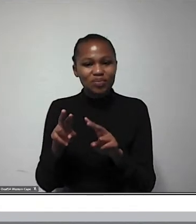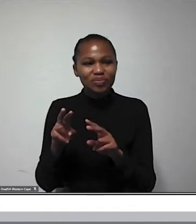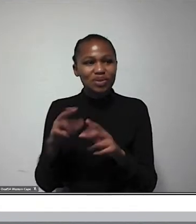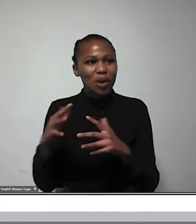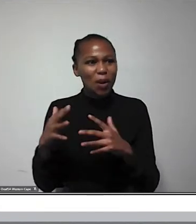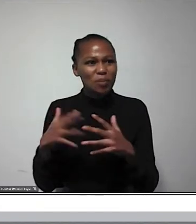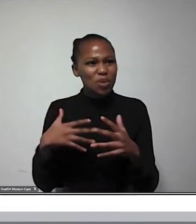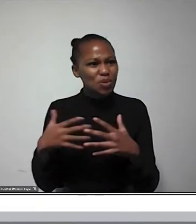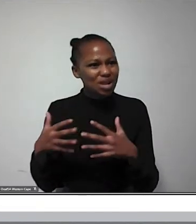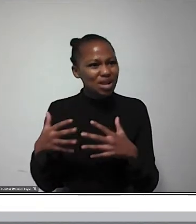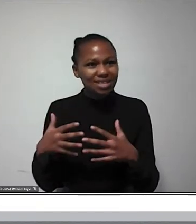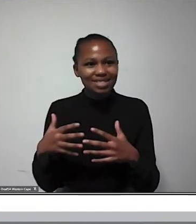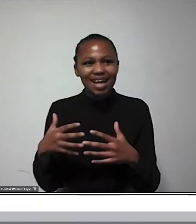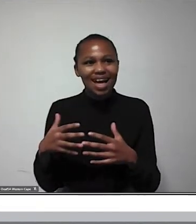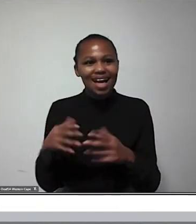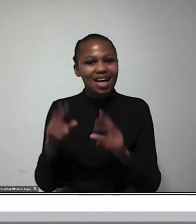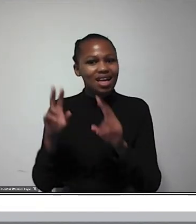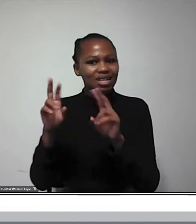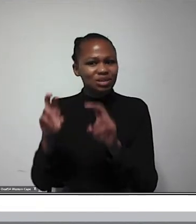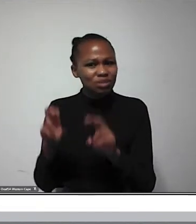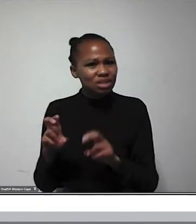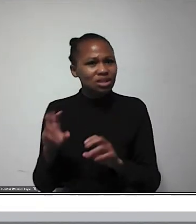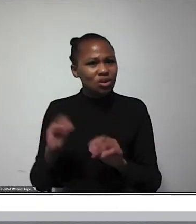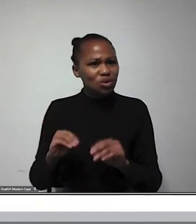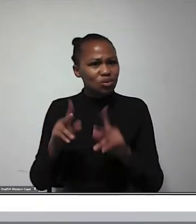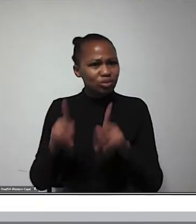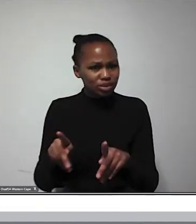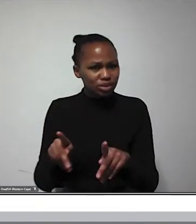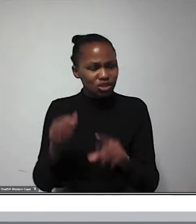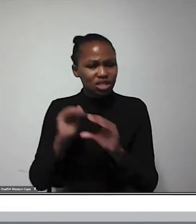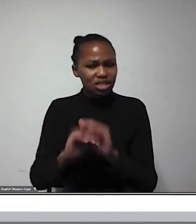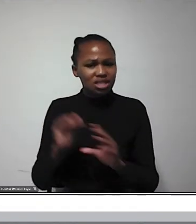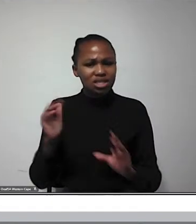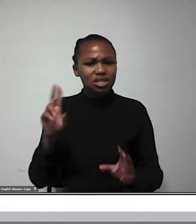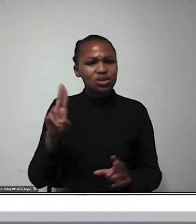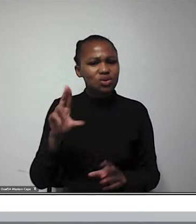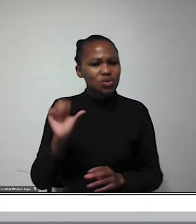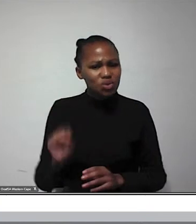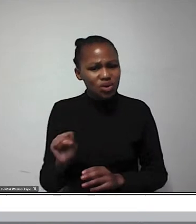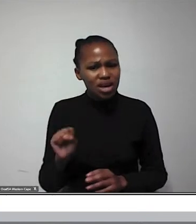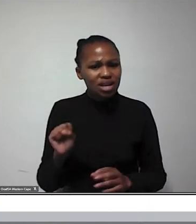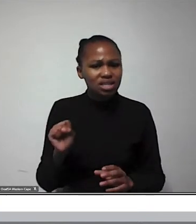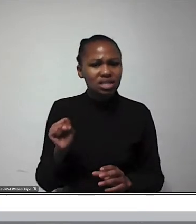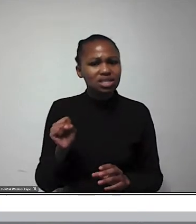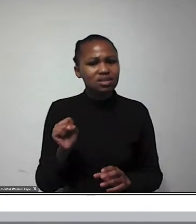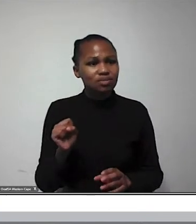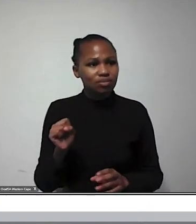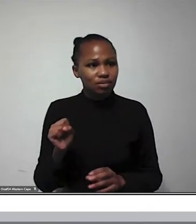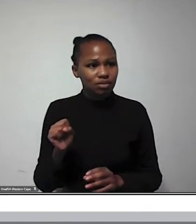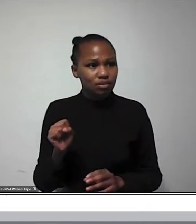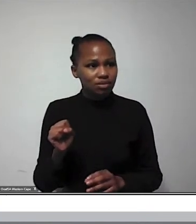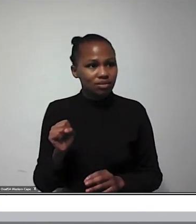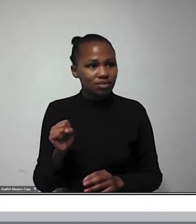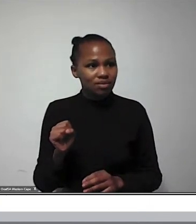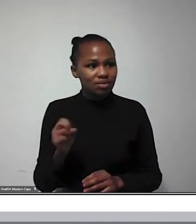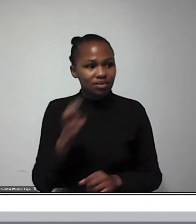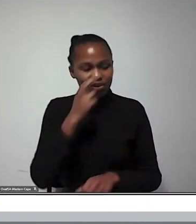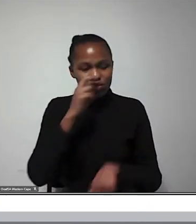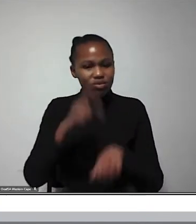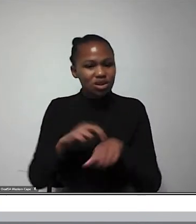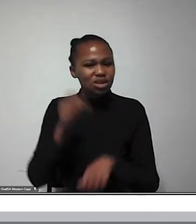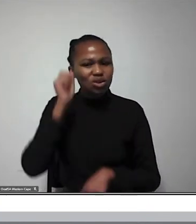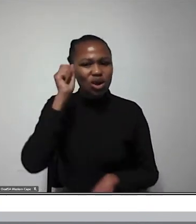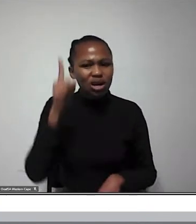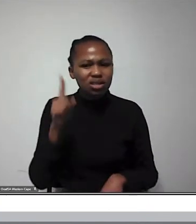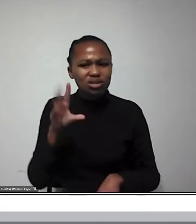specific export opportunities into the US, and the thing is, you need to try and you need to understand. So